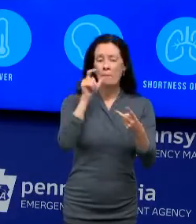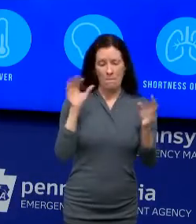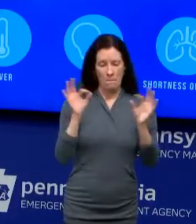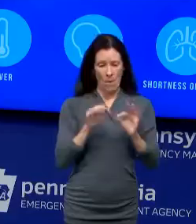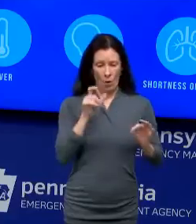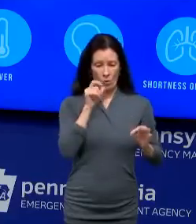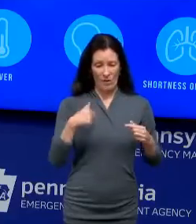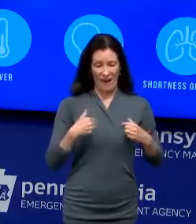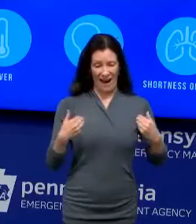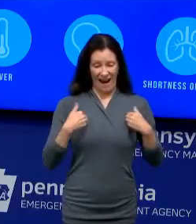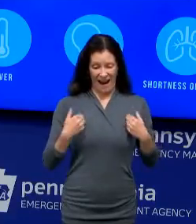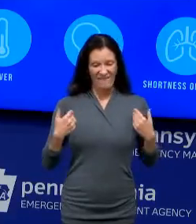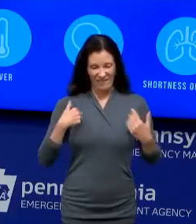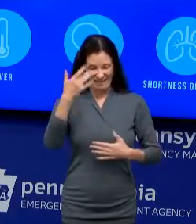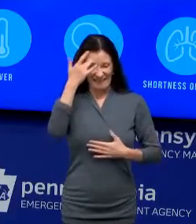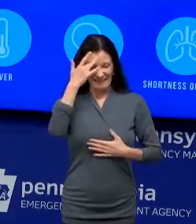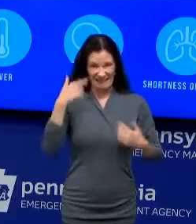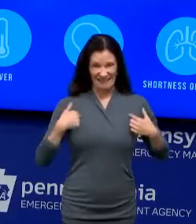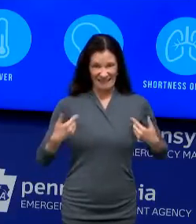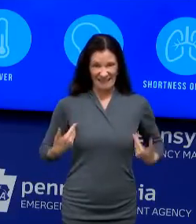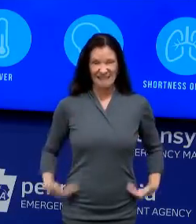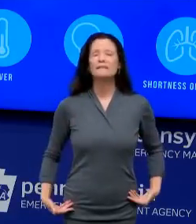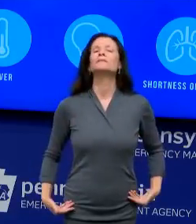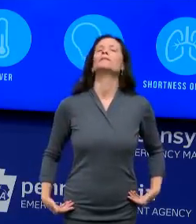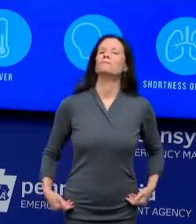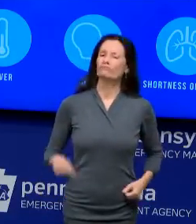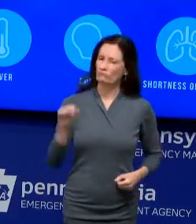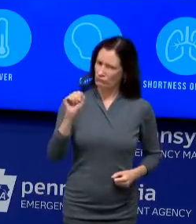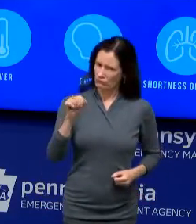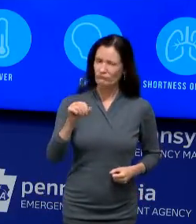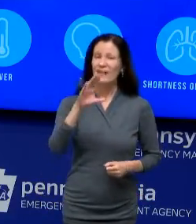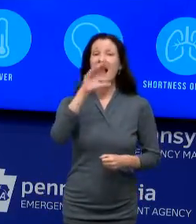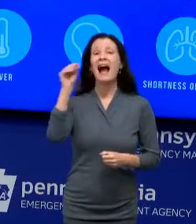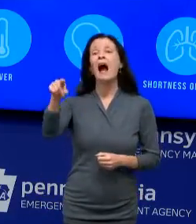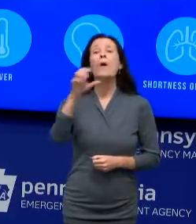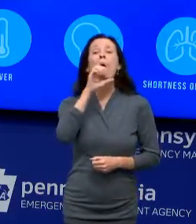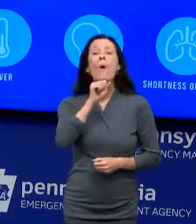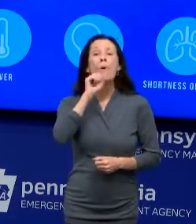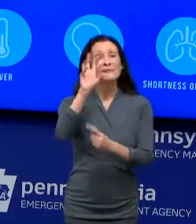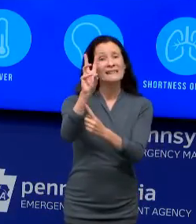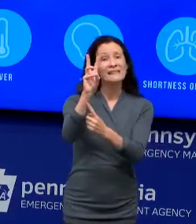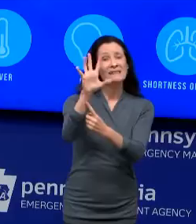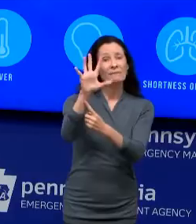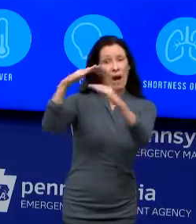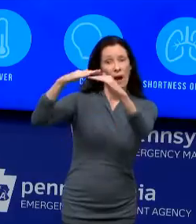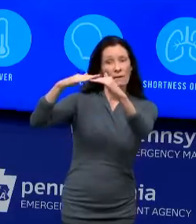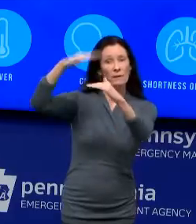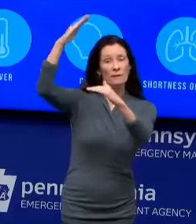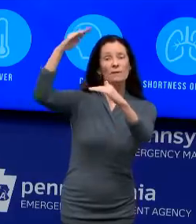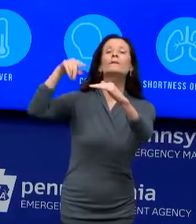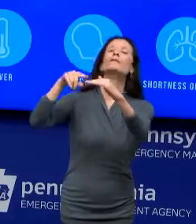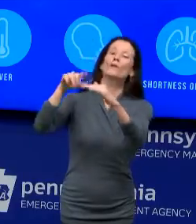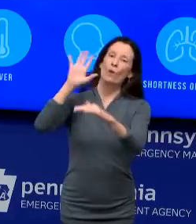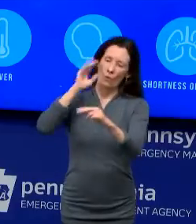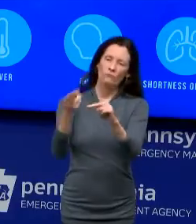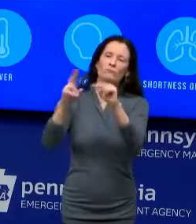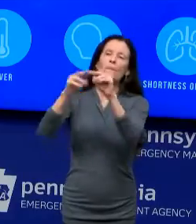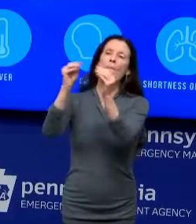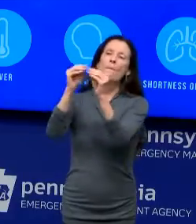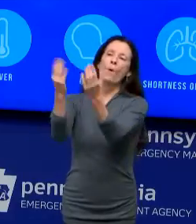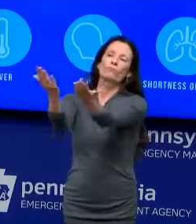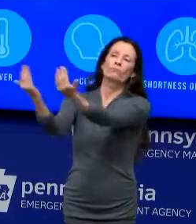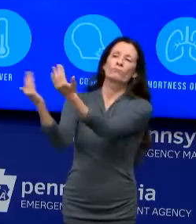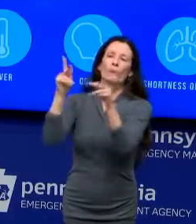of 65 who are having symptoms consistent with COVID-19. We will be able to